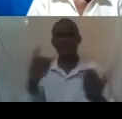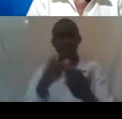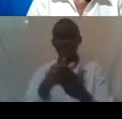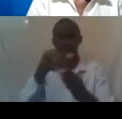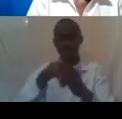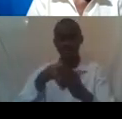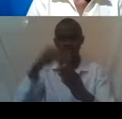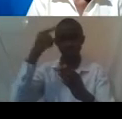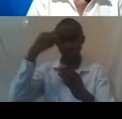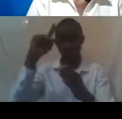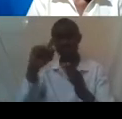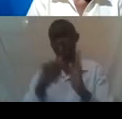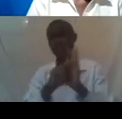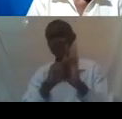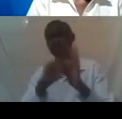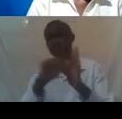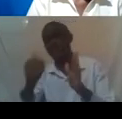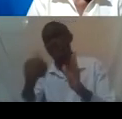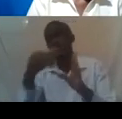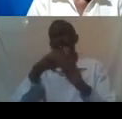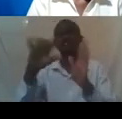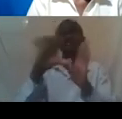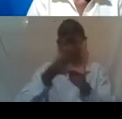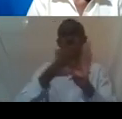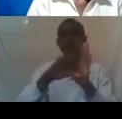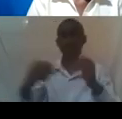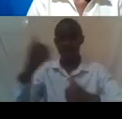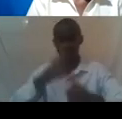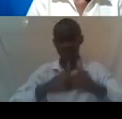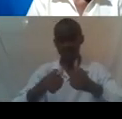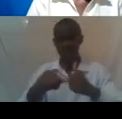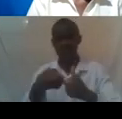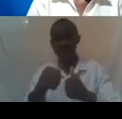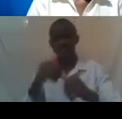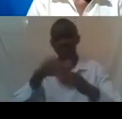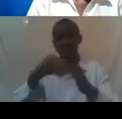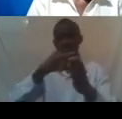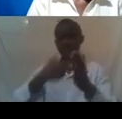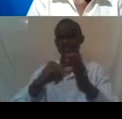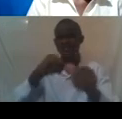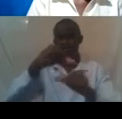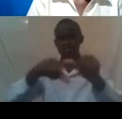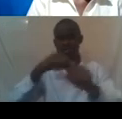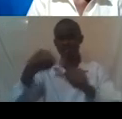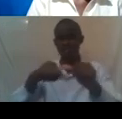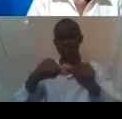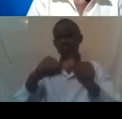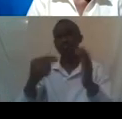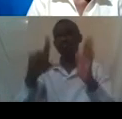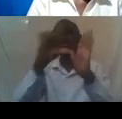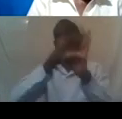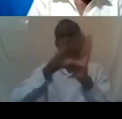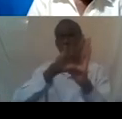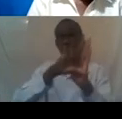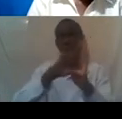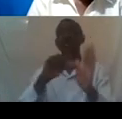the things that are in administrative action, and some that are even just about legislation, but not about the